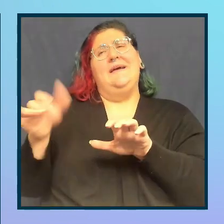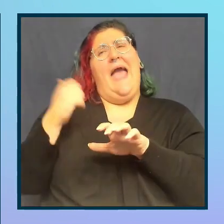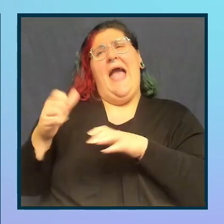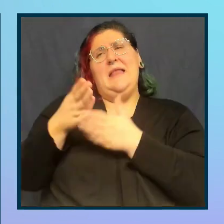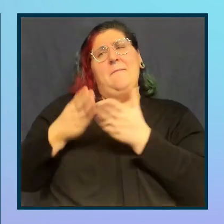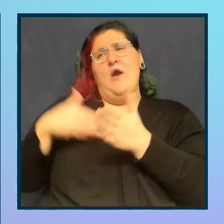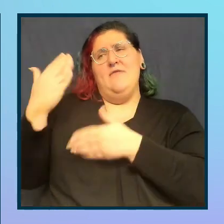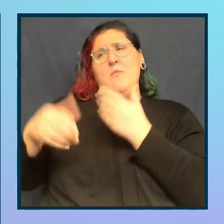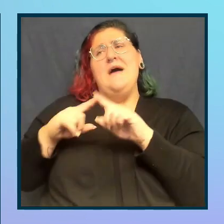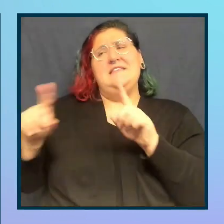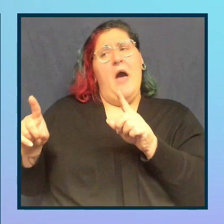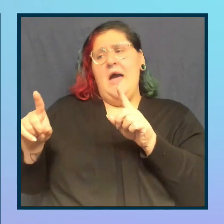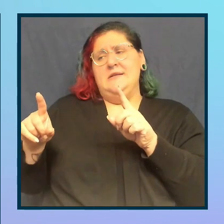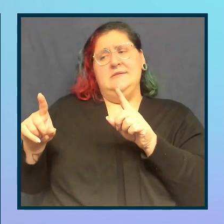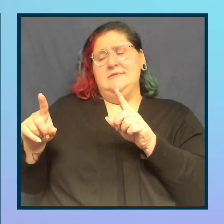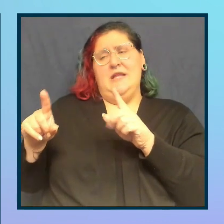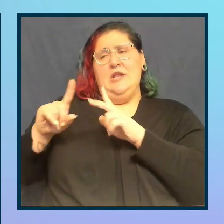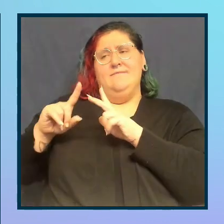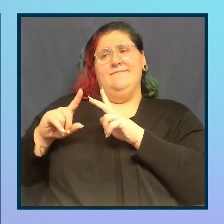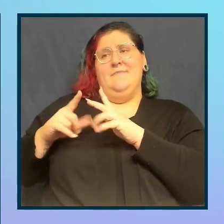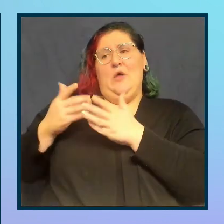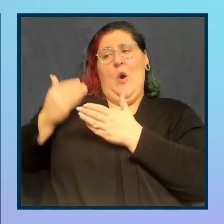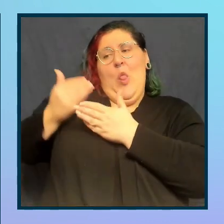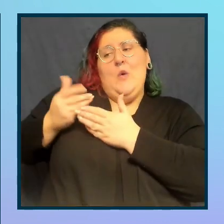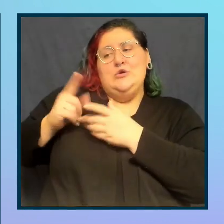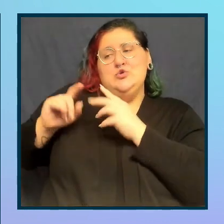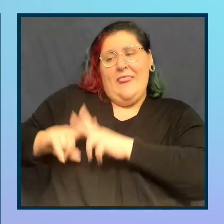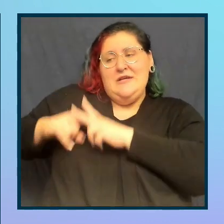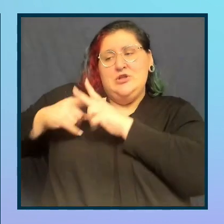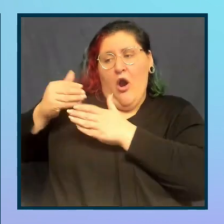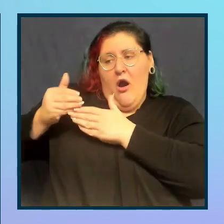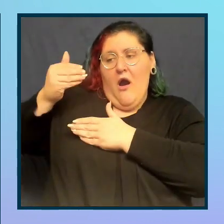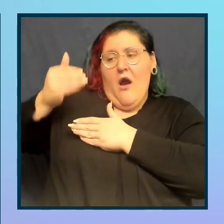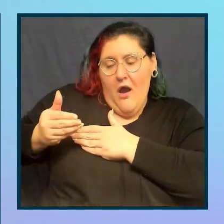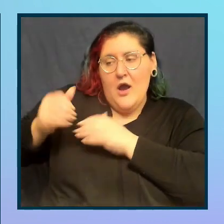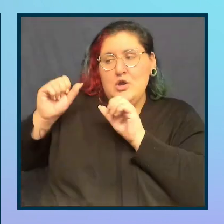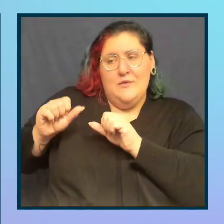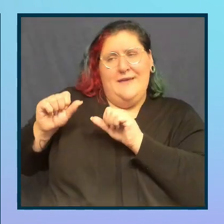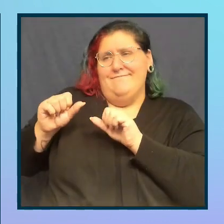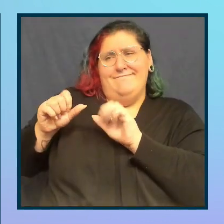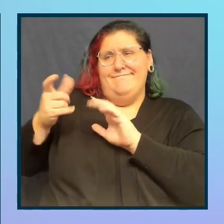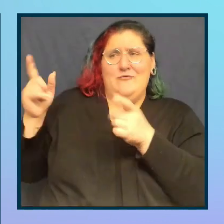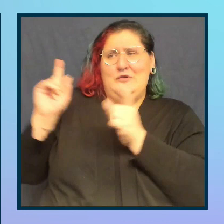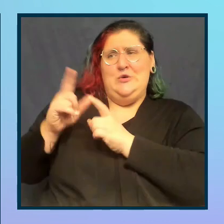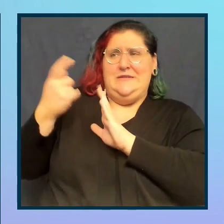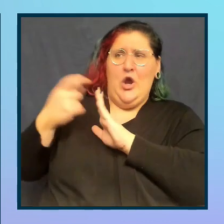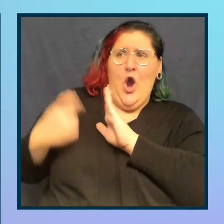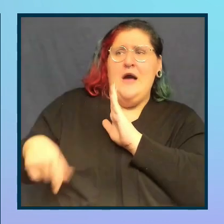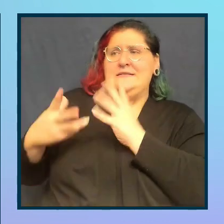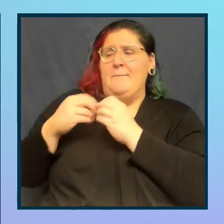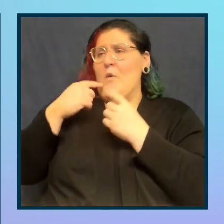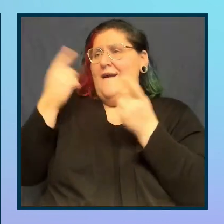your process that you can put this tool in, it's going to be a lot cheaper and a lot more effective. Great. Can I cherry pick a